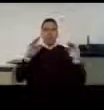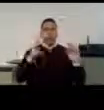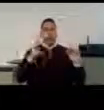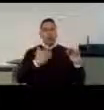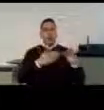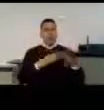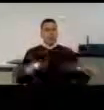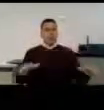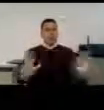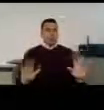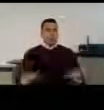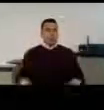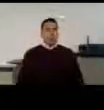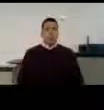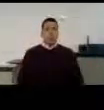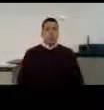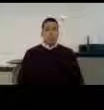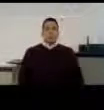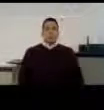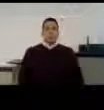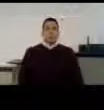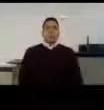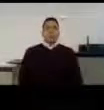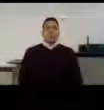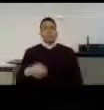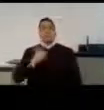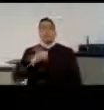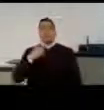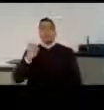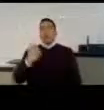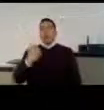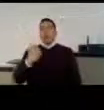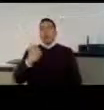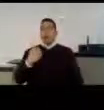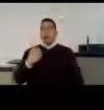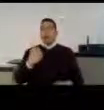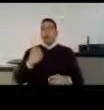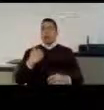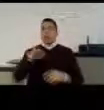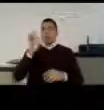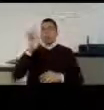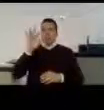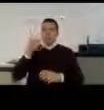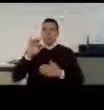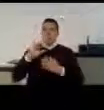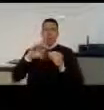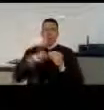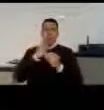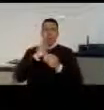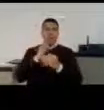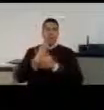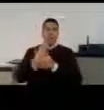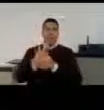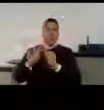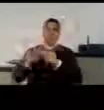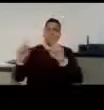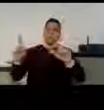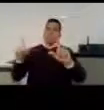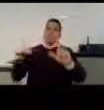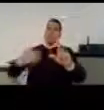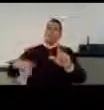raise our children. In addition, what really hit me in the film is that I think there's